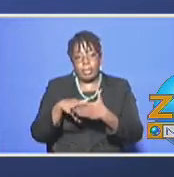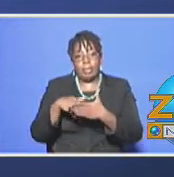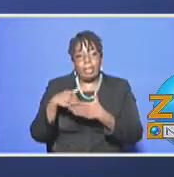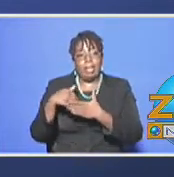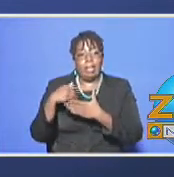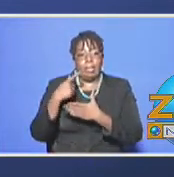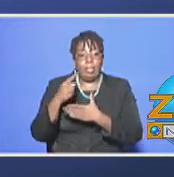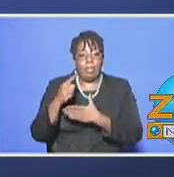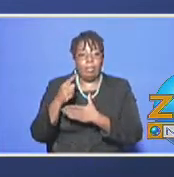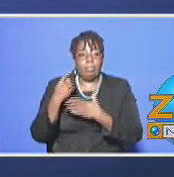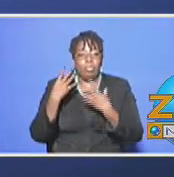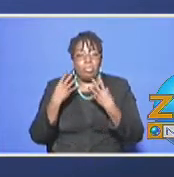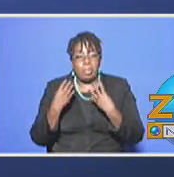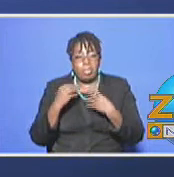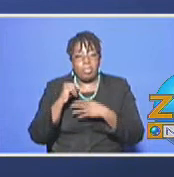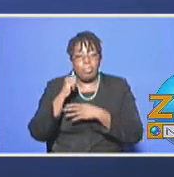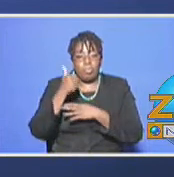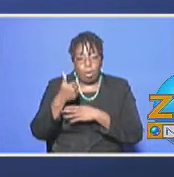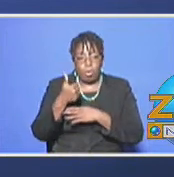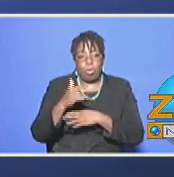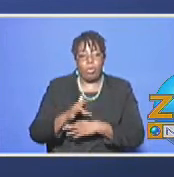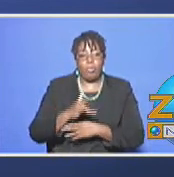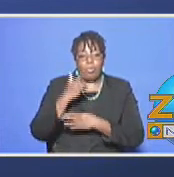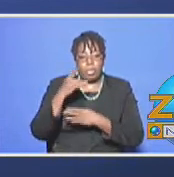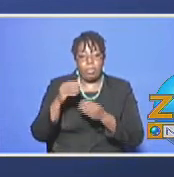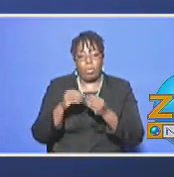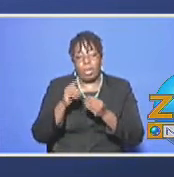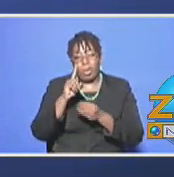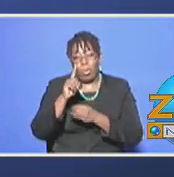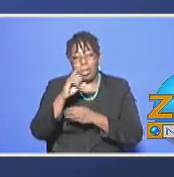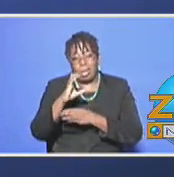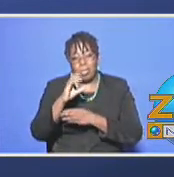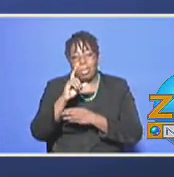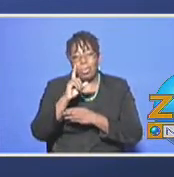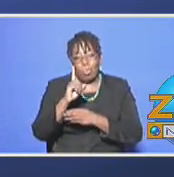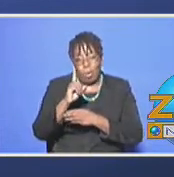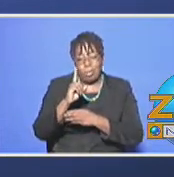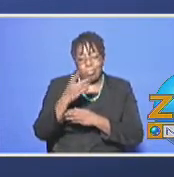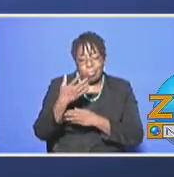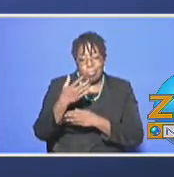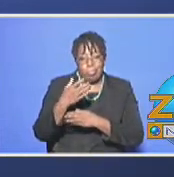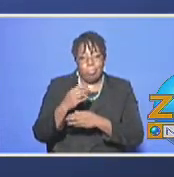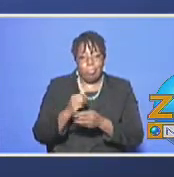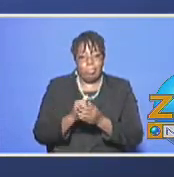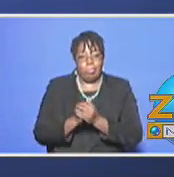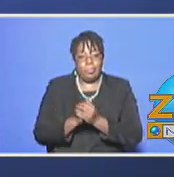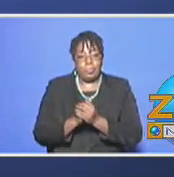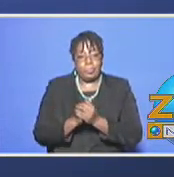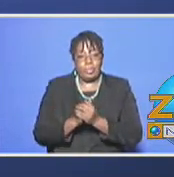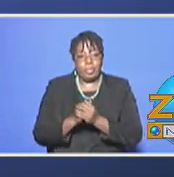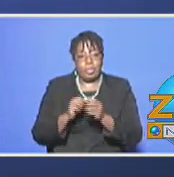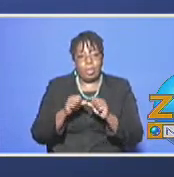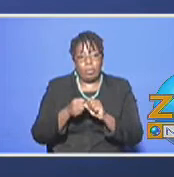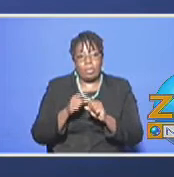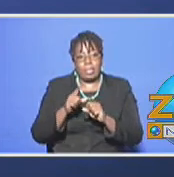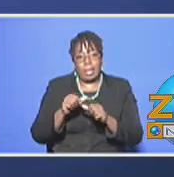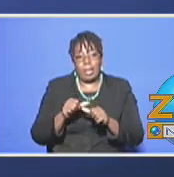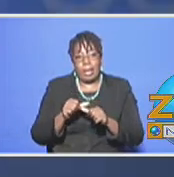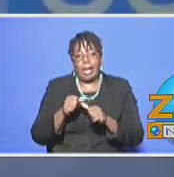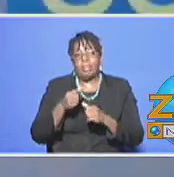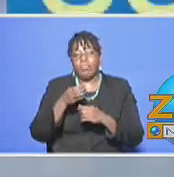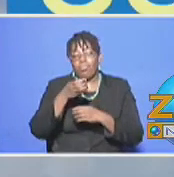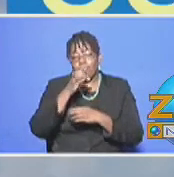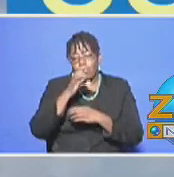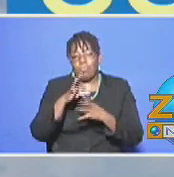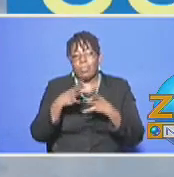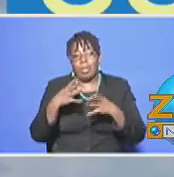relative humidity with that, tomorrow it's going to feel more like 101 degrees. So very steamy day shaping up. So do remain hydrated during the